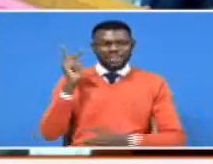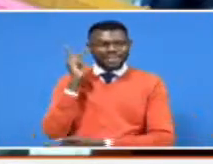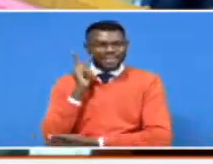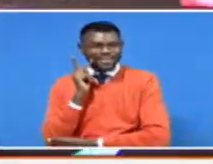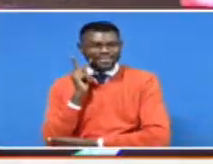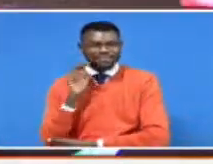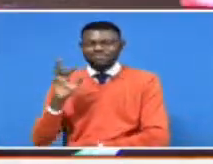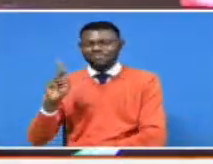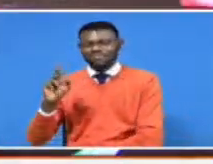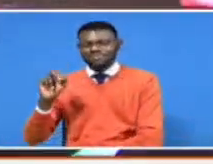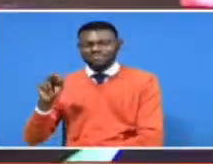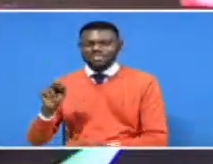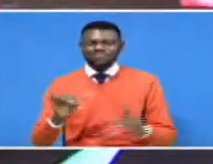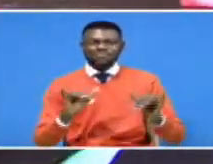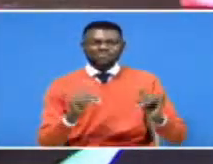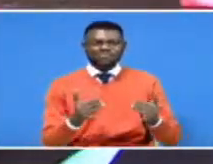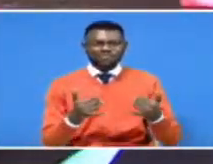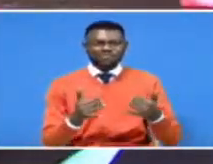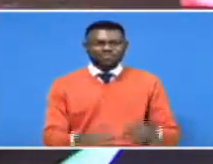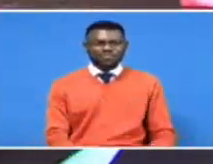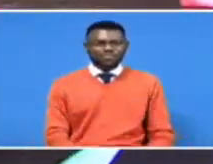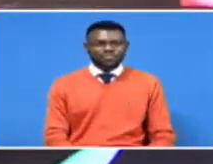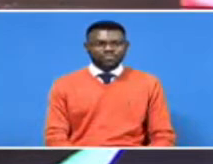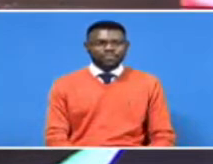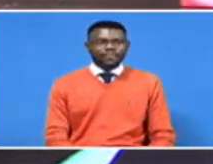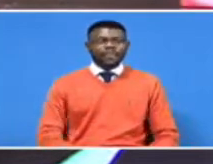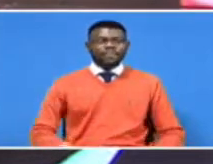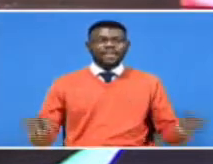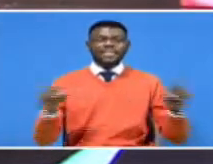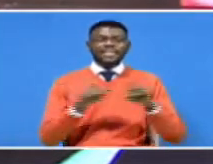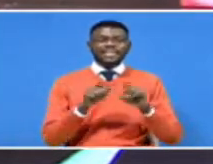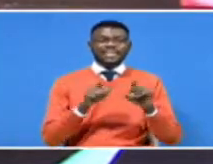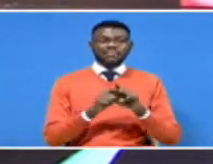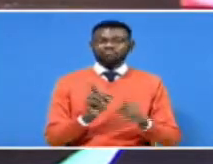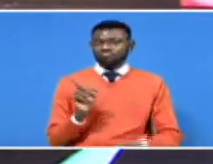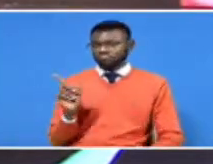Let's take you a little bit out of town, but for an event that happened right here in the